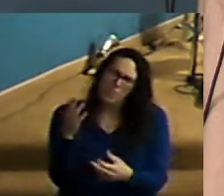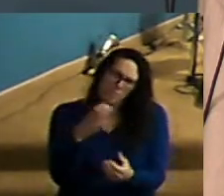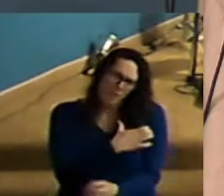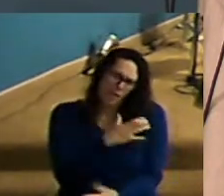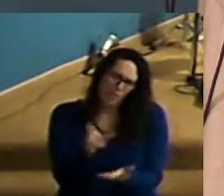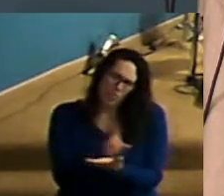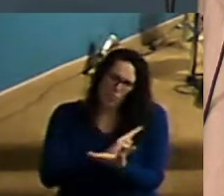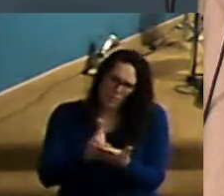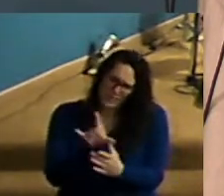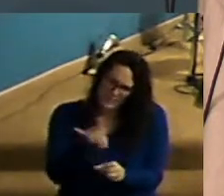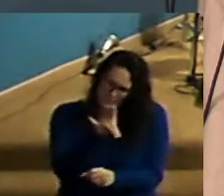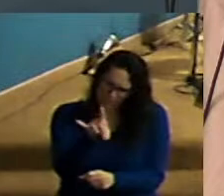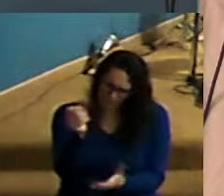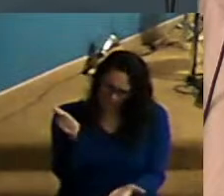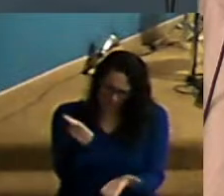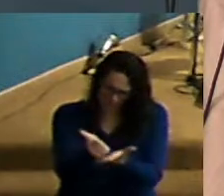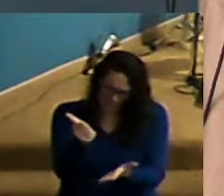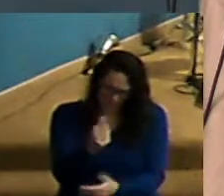Amen.